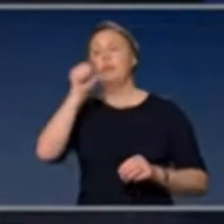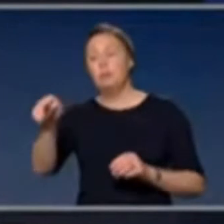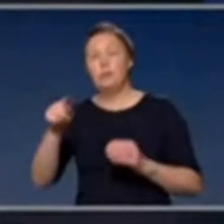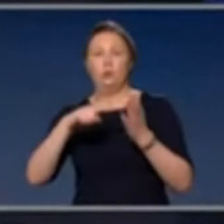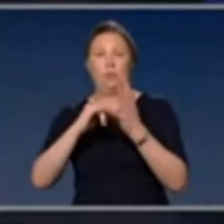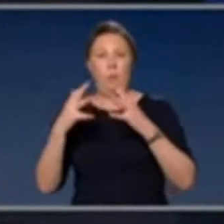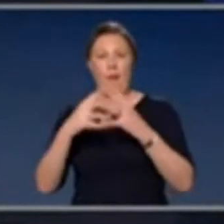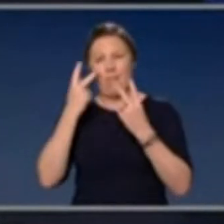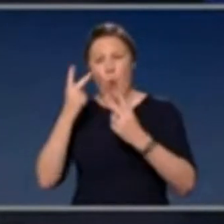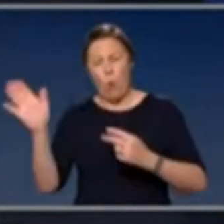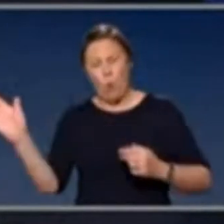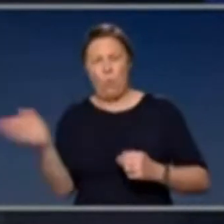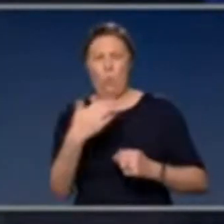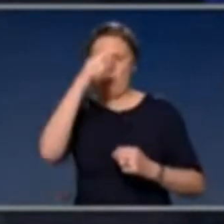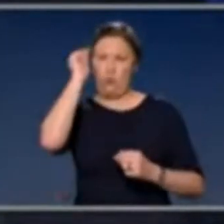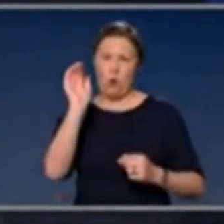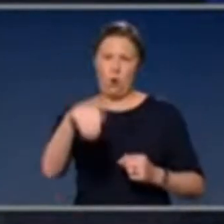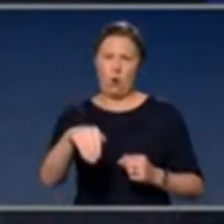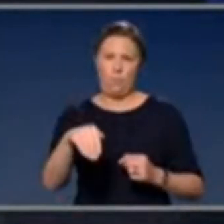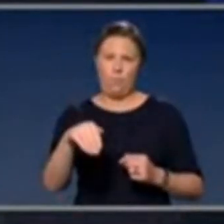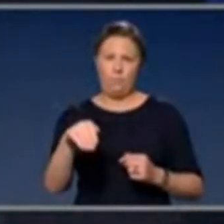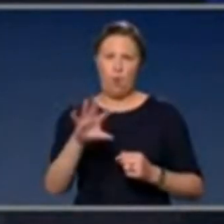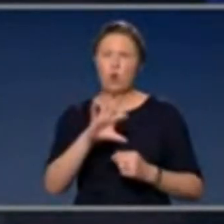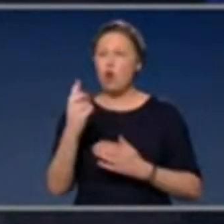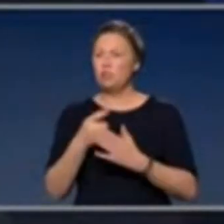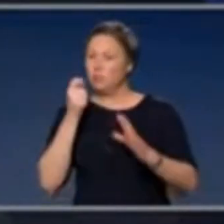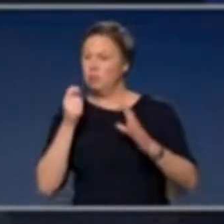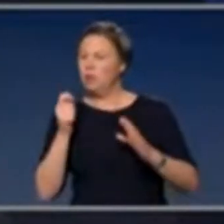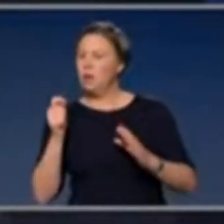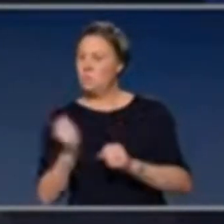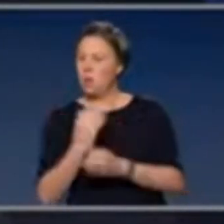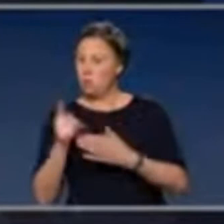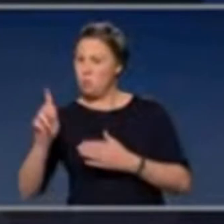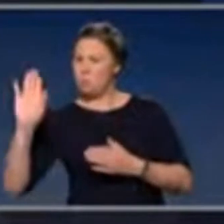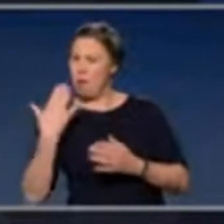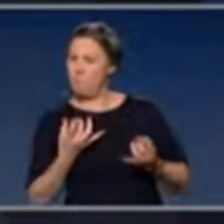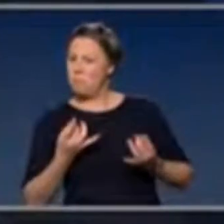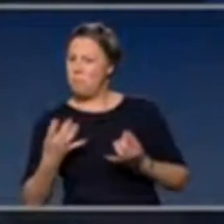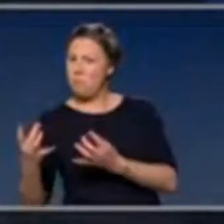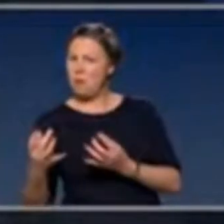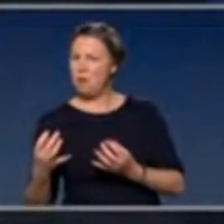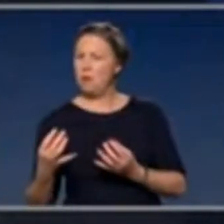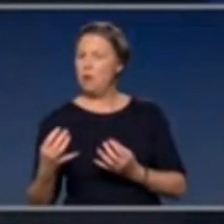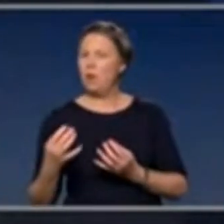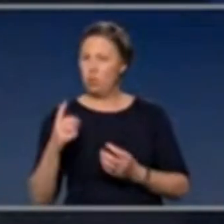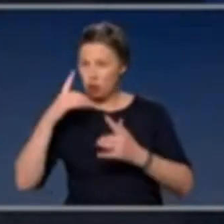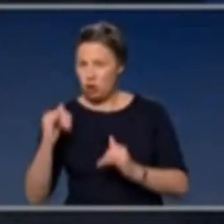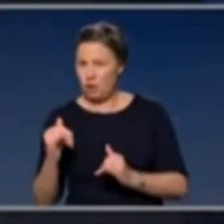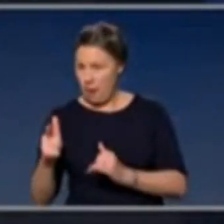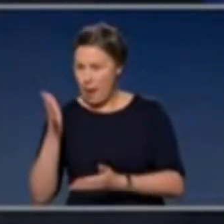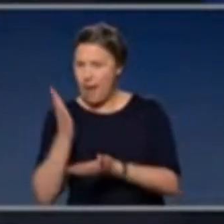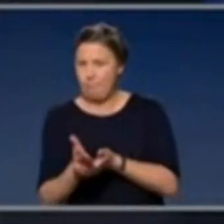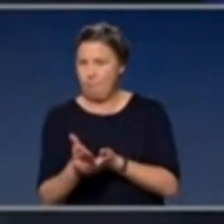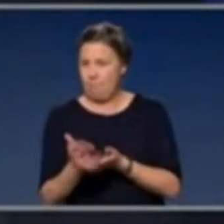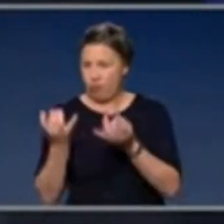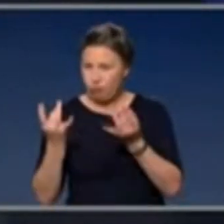is calling for. To go there not only to look at what the preparations are and what the particular facilities say that they're doing, but to actually check